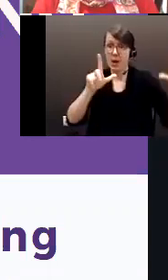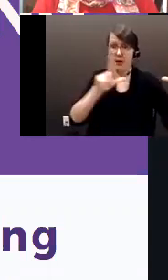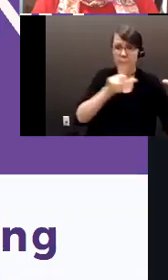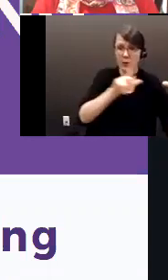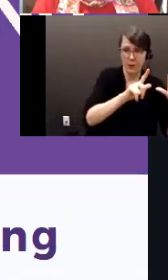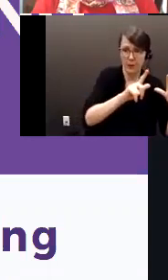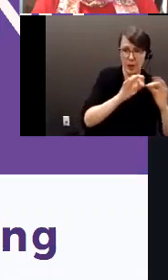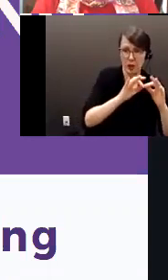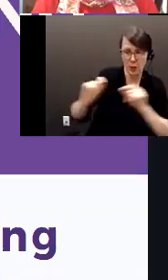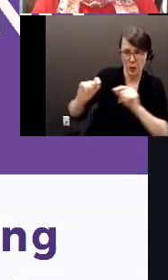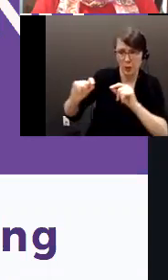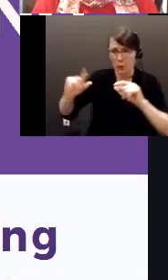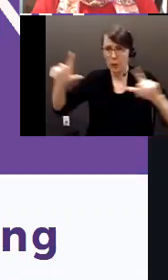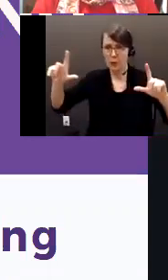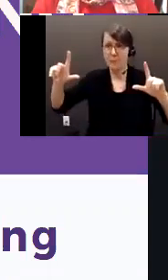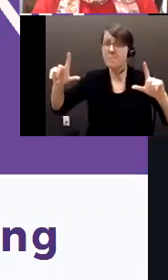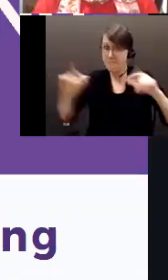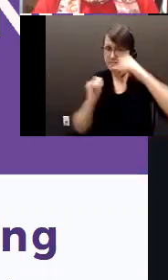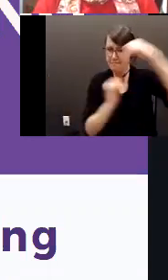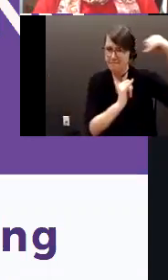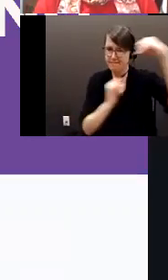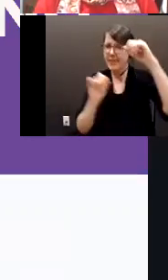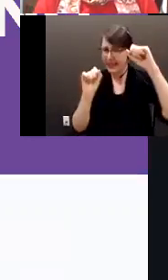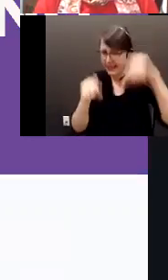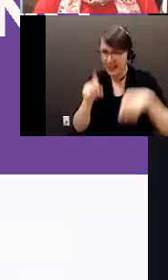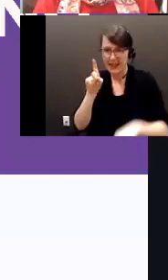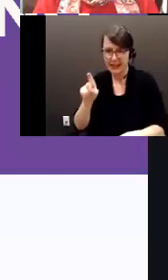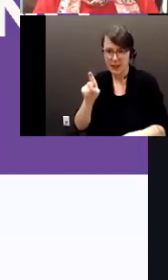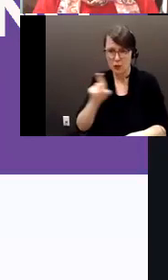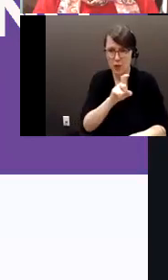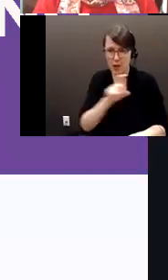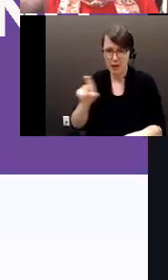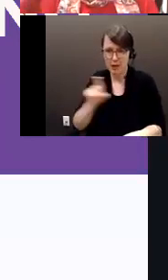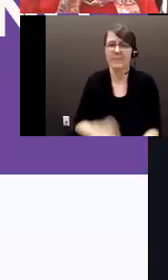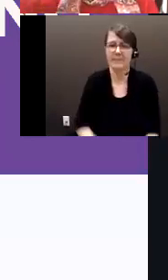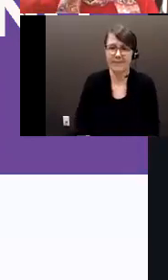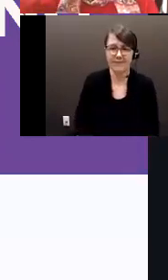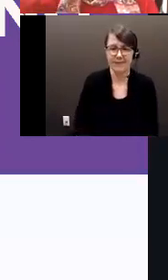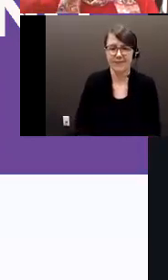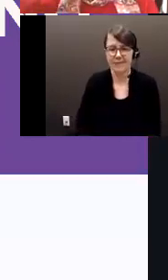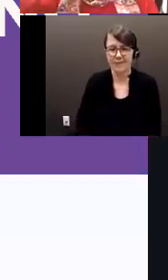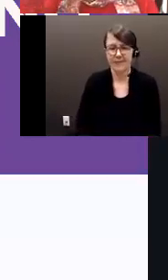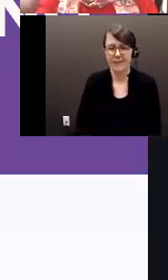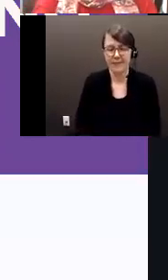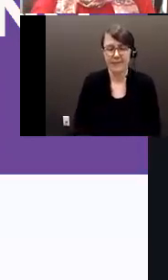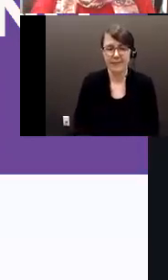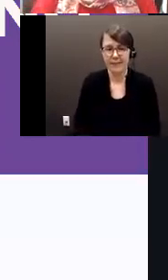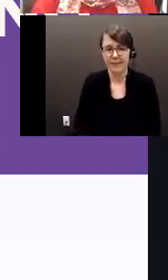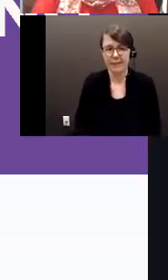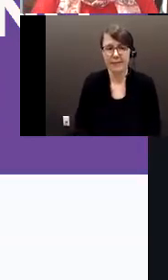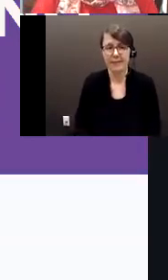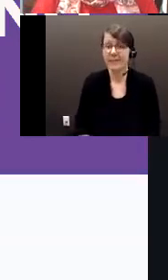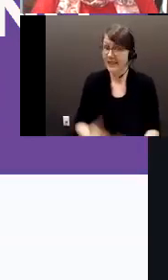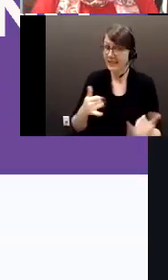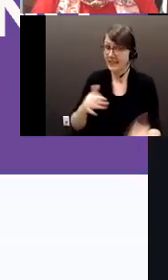it bigger or smaller. And of course, this guest speaker today